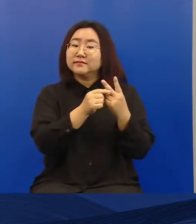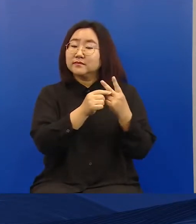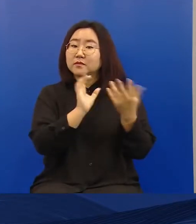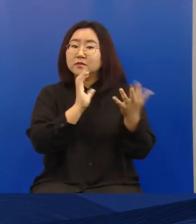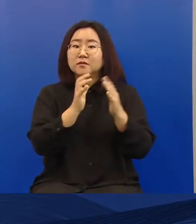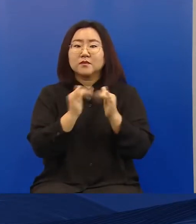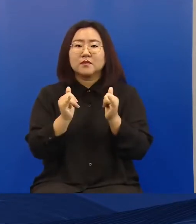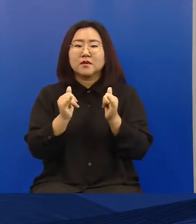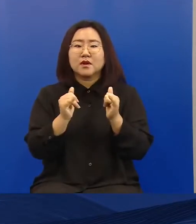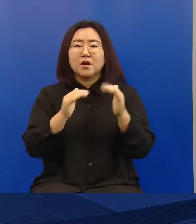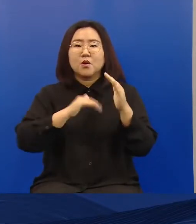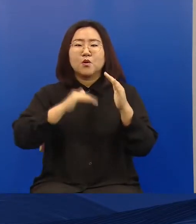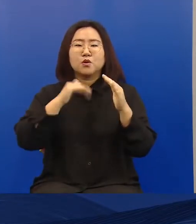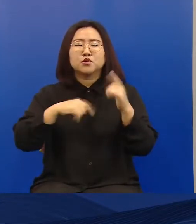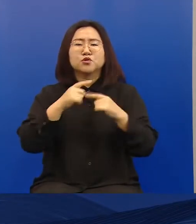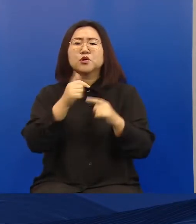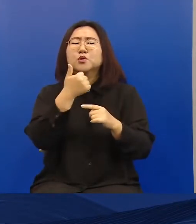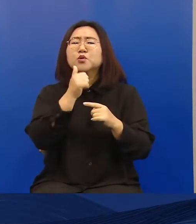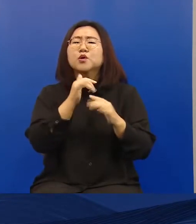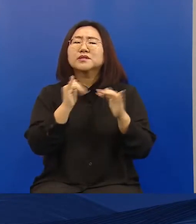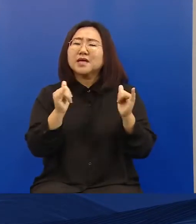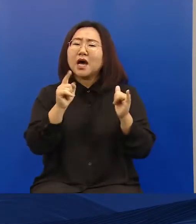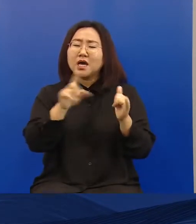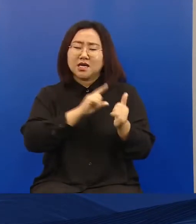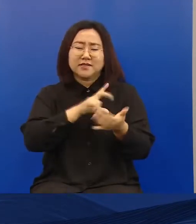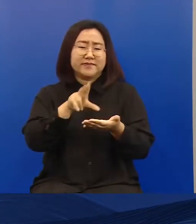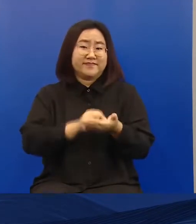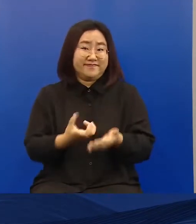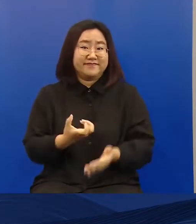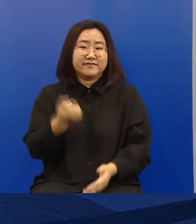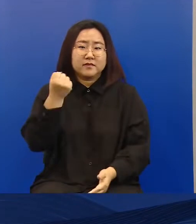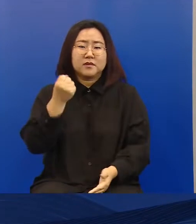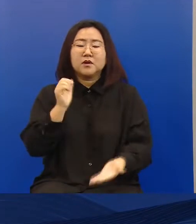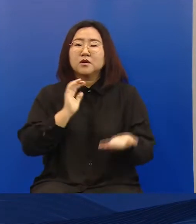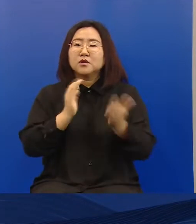State. Our second panelist